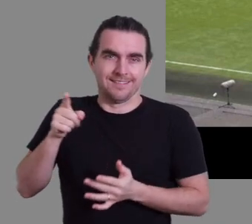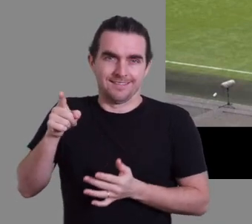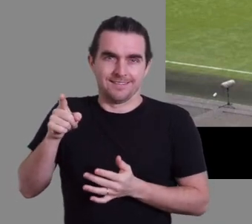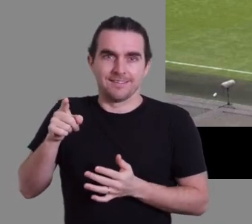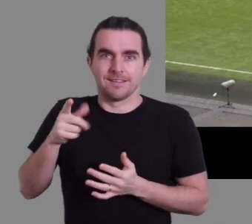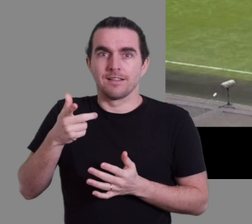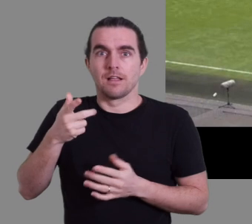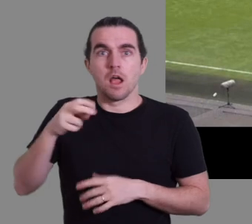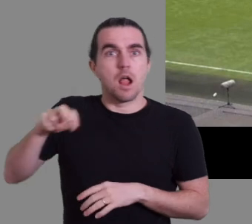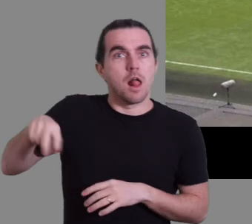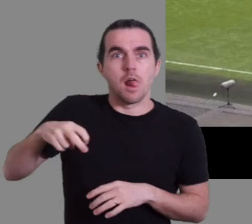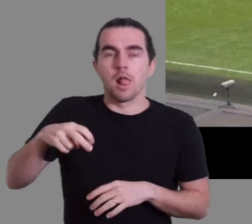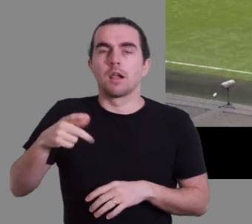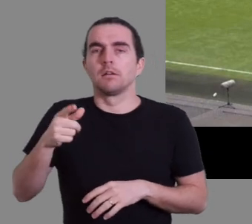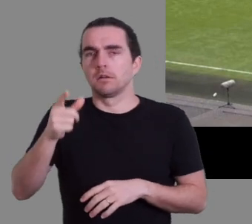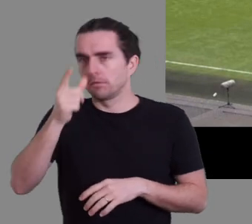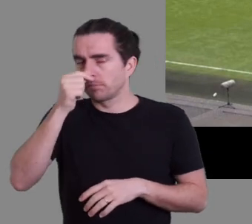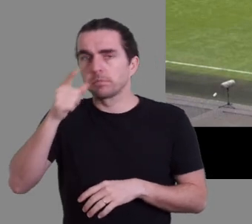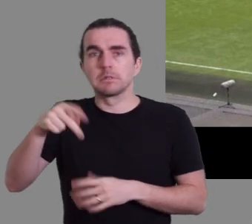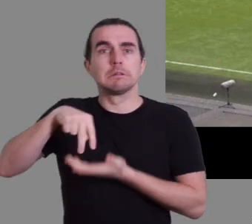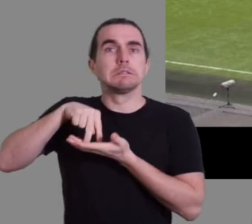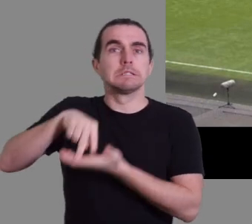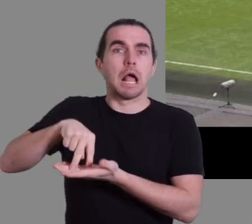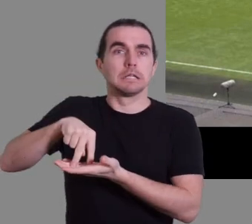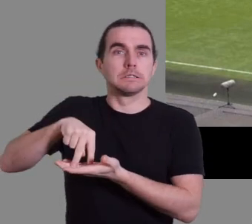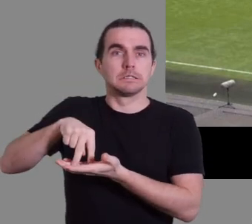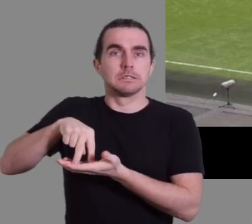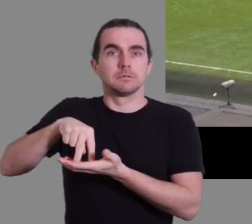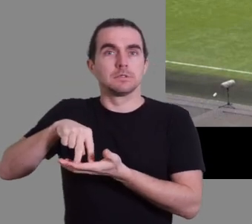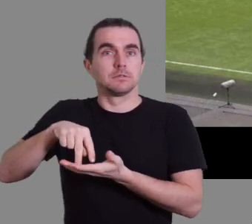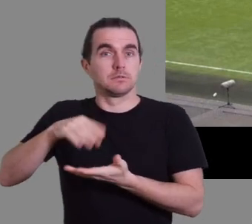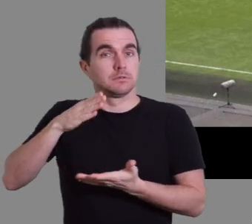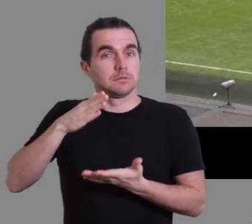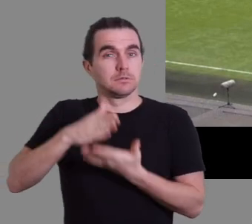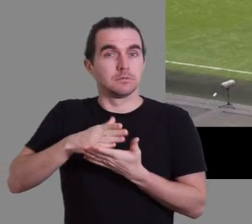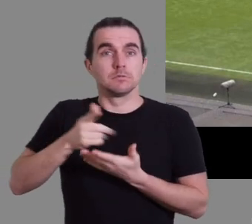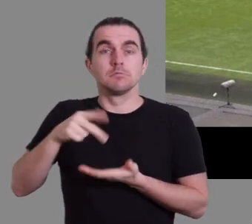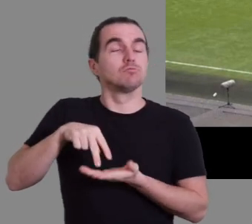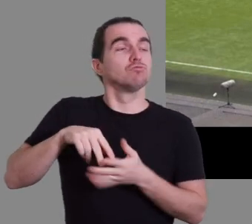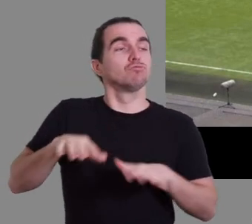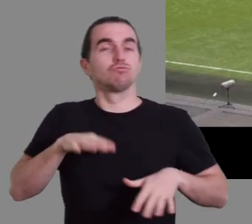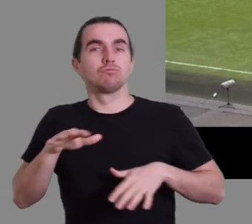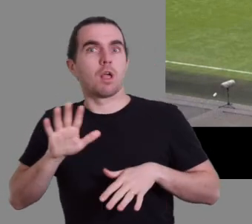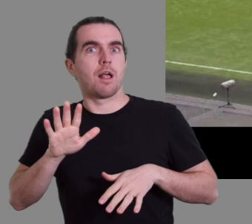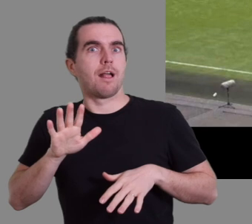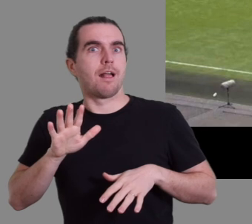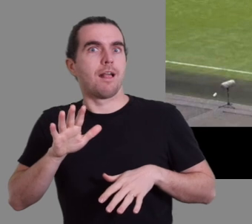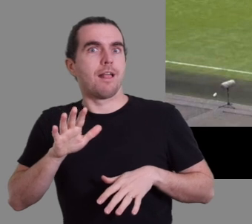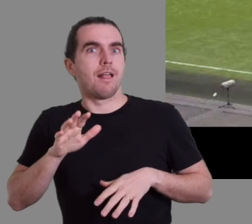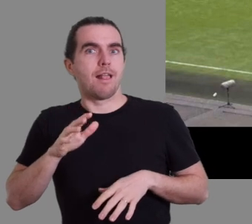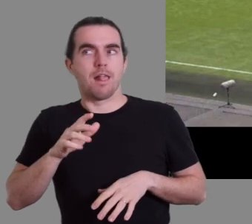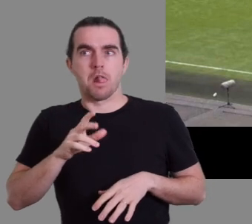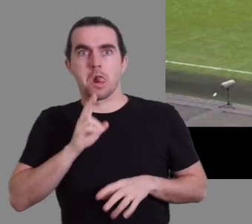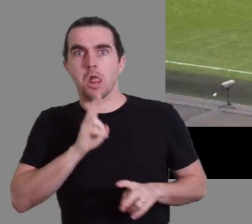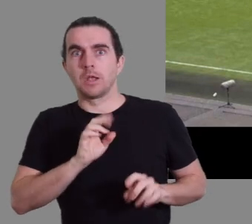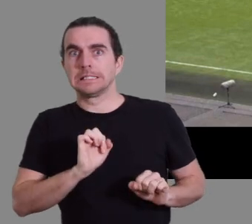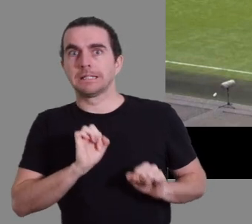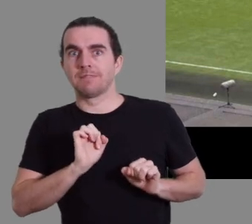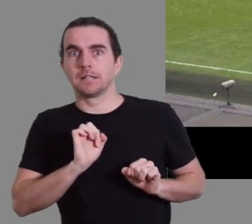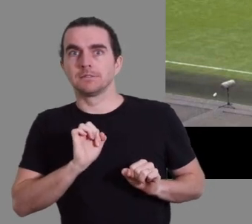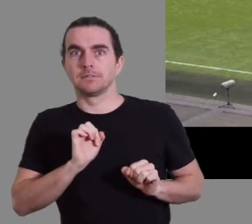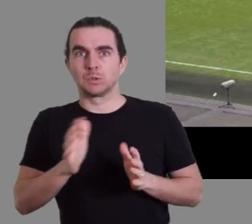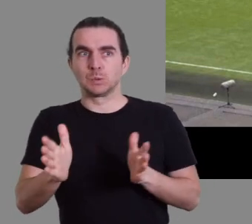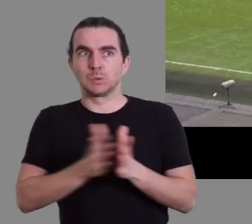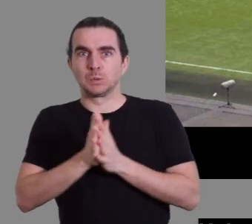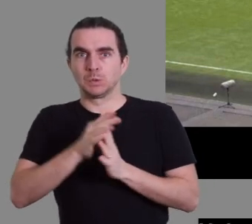plotting. He might be standing still, but he is now, I call it like a predator, really. He's now looking at the defender,